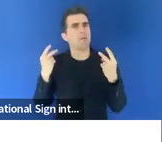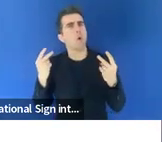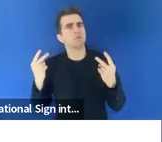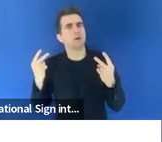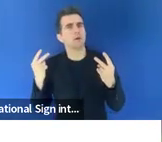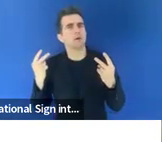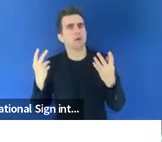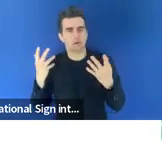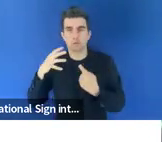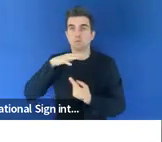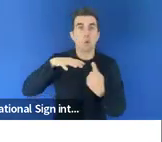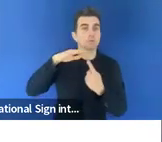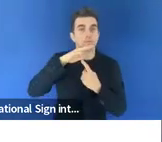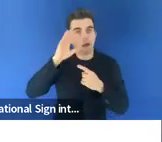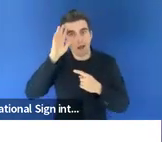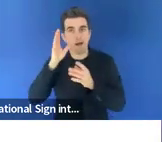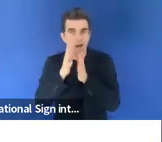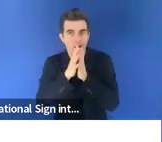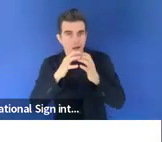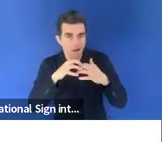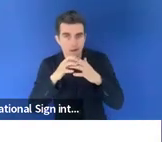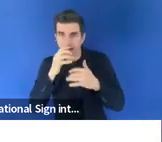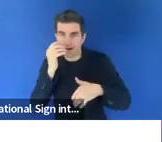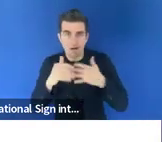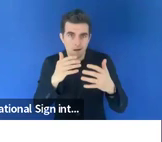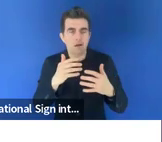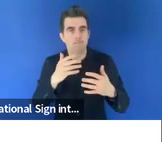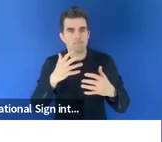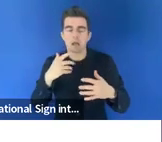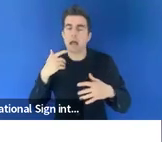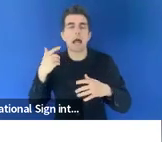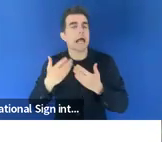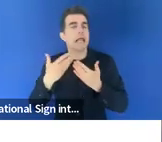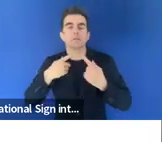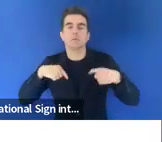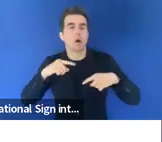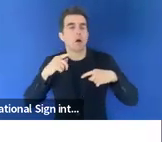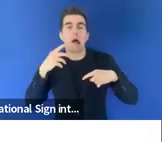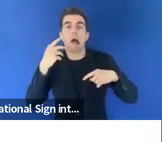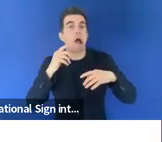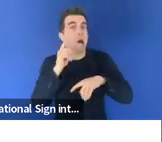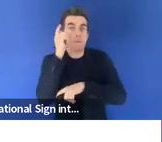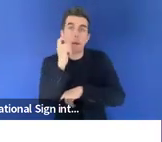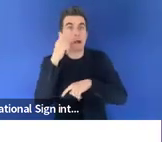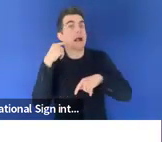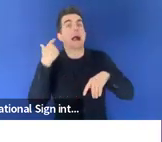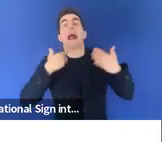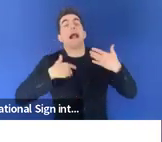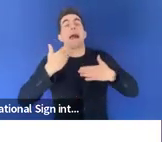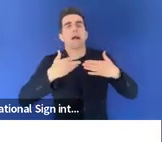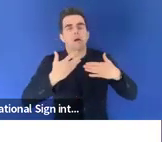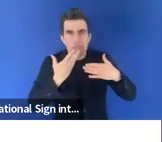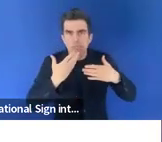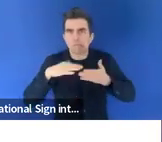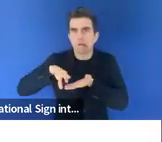it. But we forget to connect the dots. And connecting the dots is incredibly important for getting financing and funding. And then the last